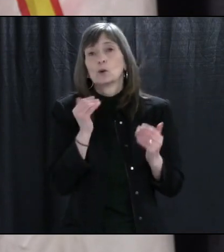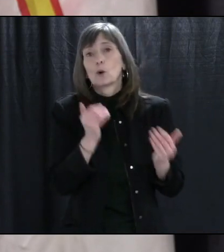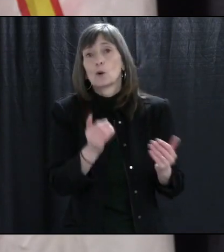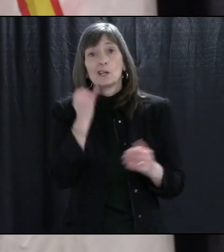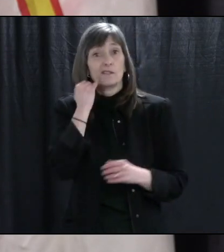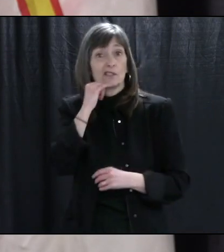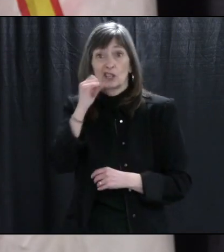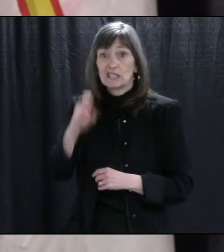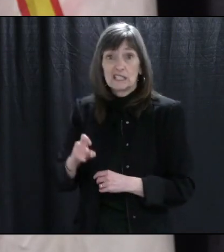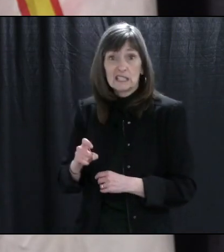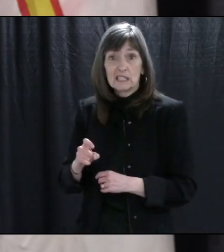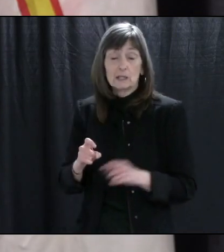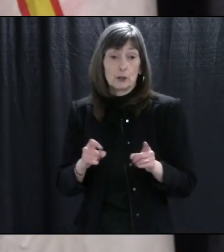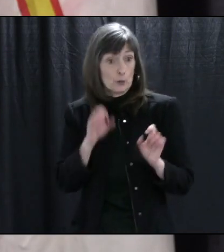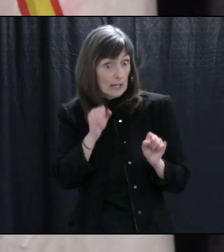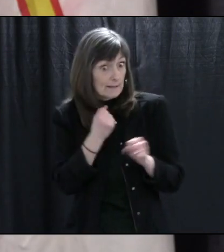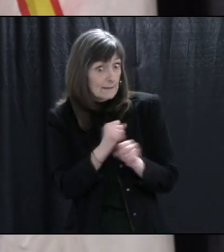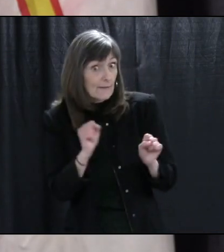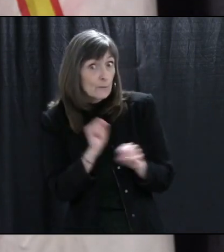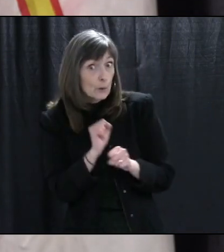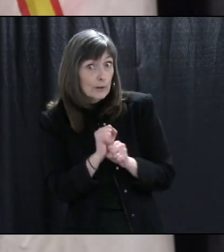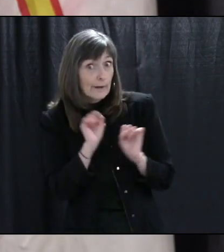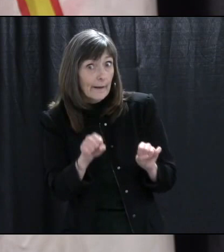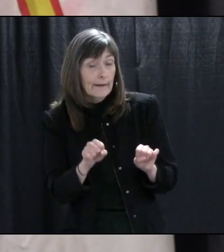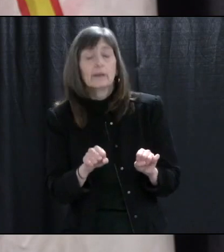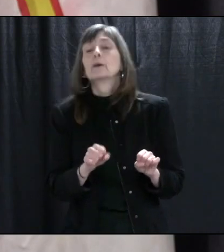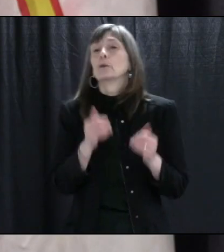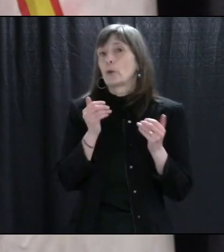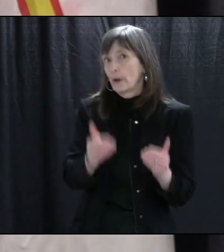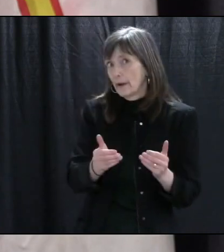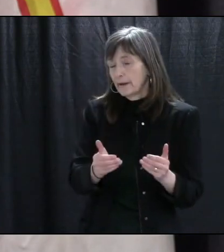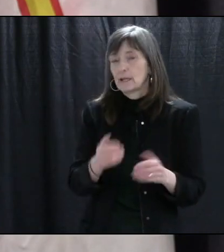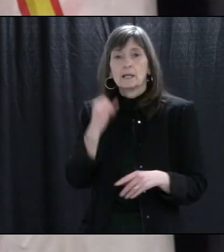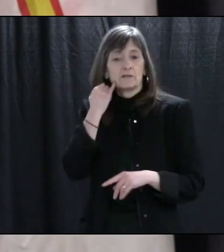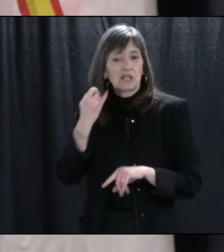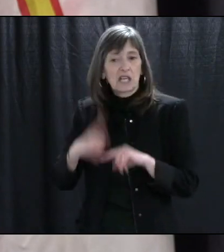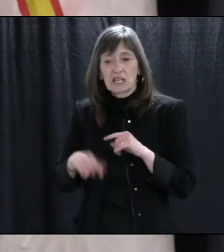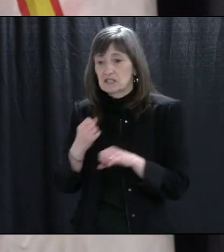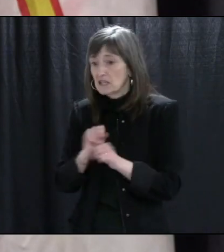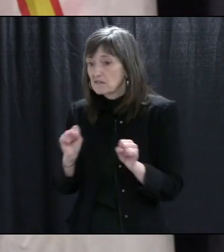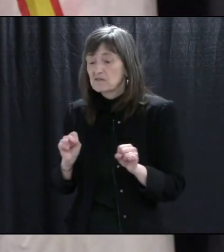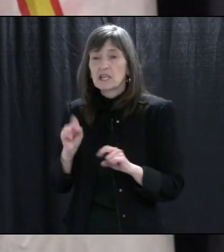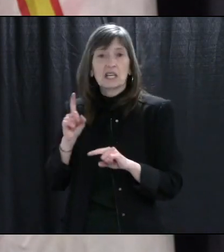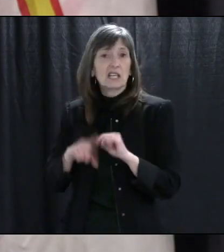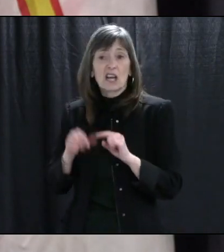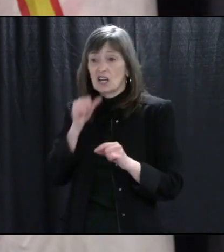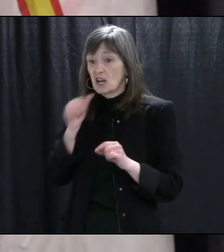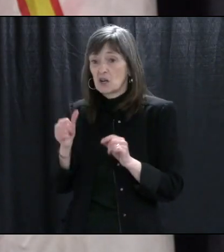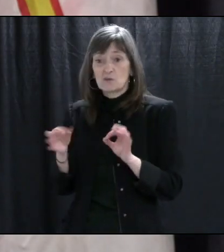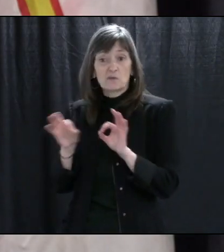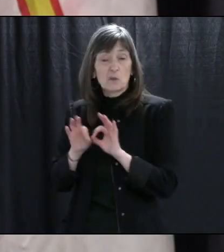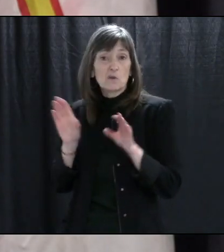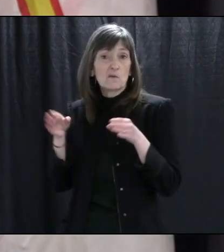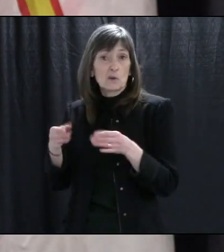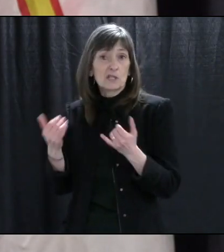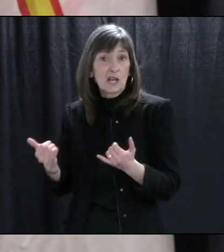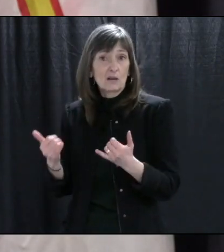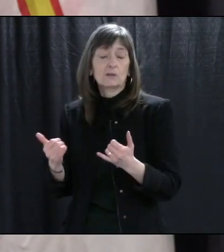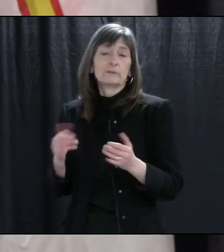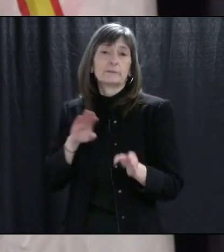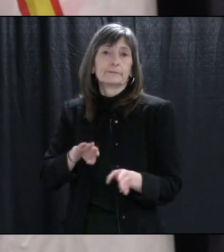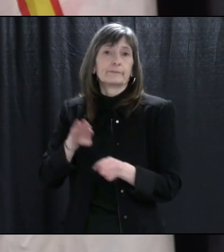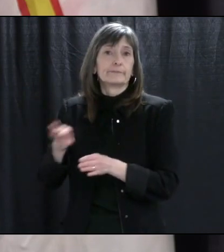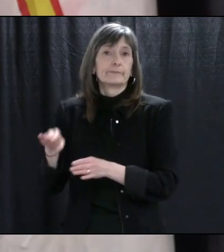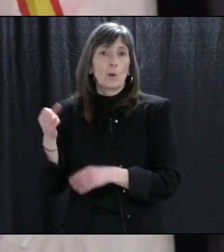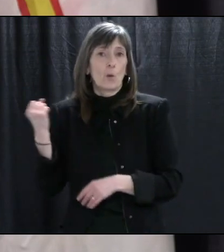they can be done safely, will we allow those to happen? But in particular cases where they cannot be done safely, cannot be adherence